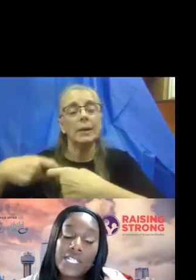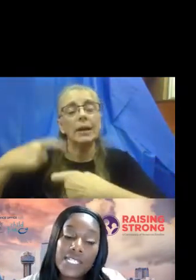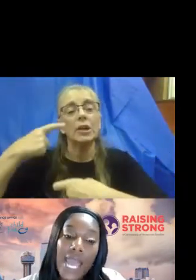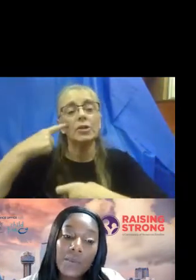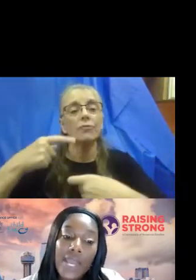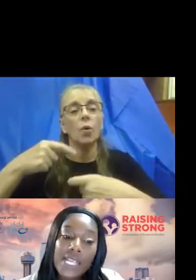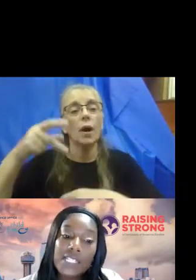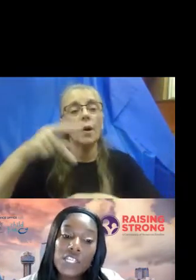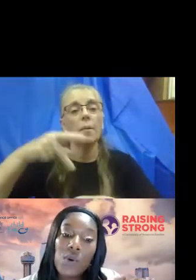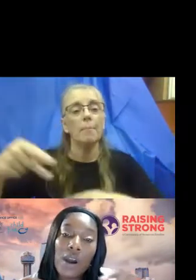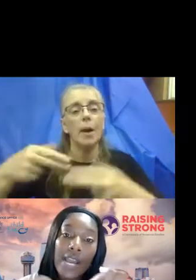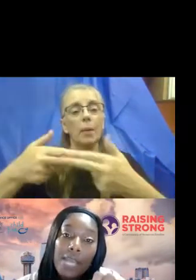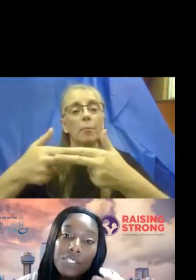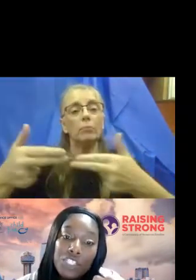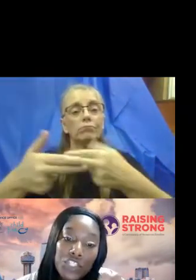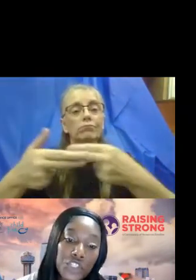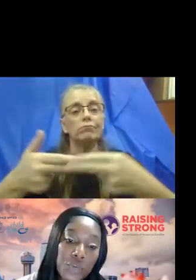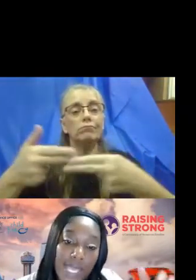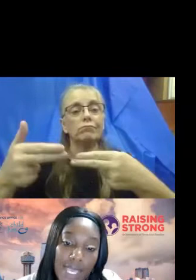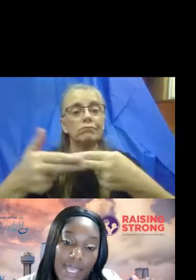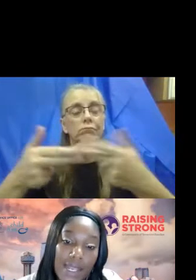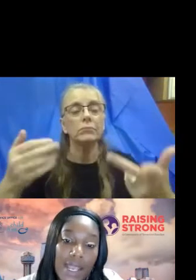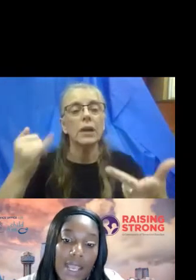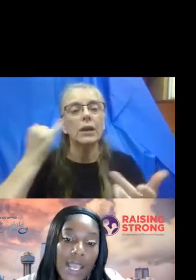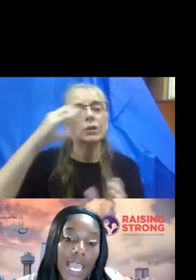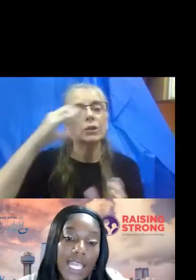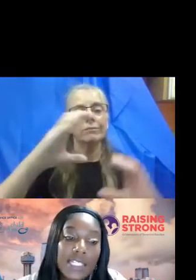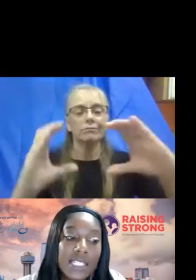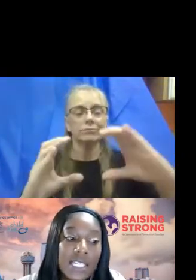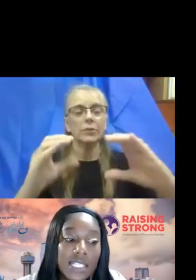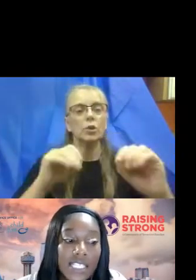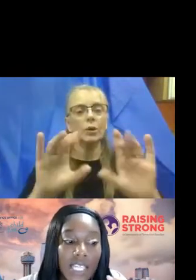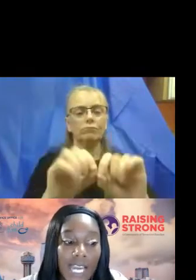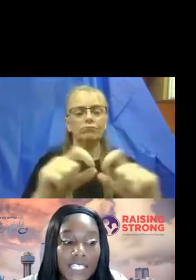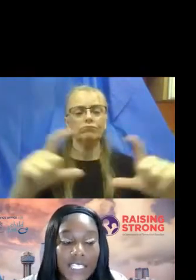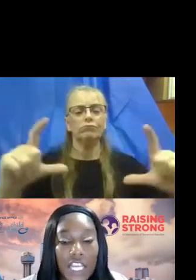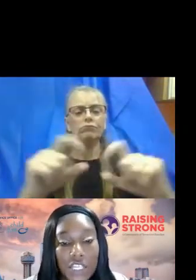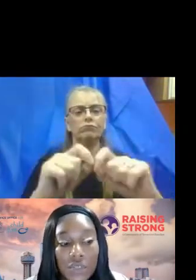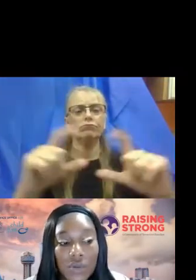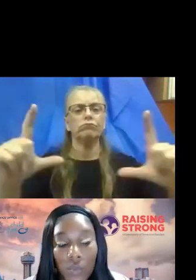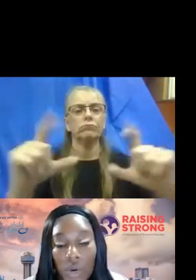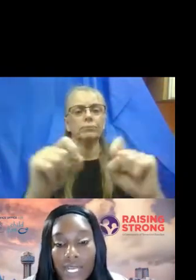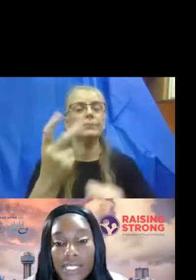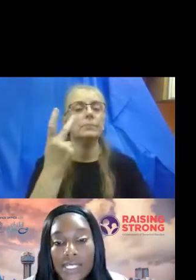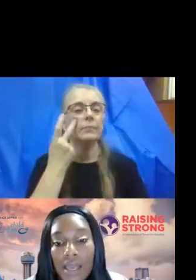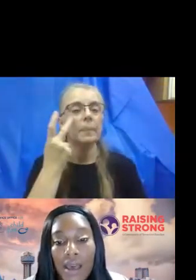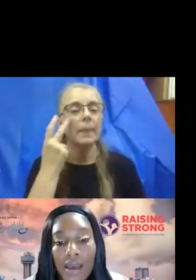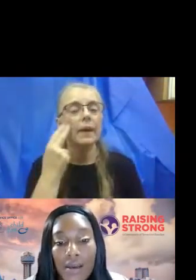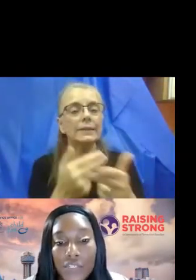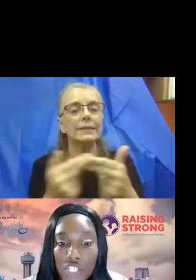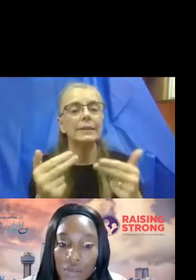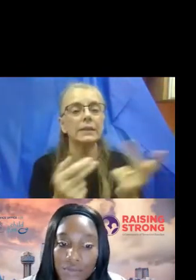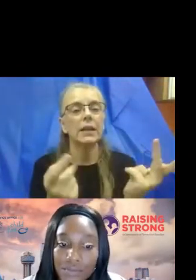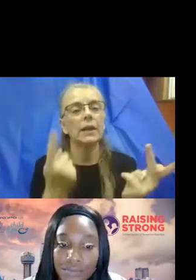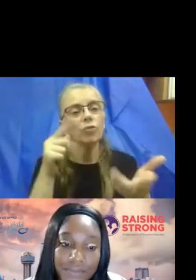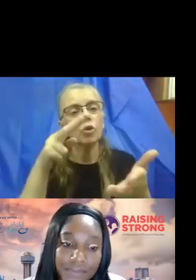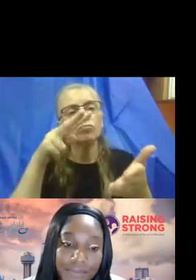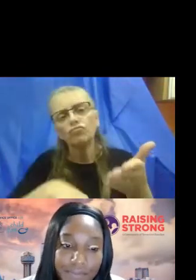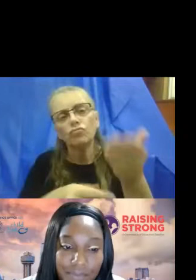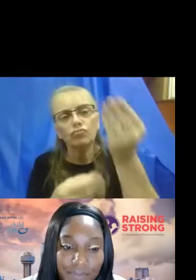you turn it sideways, you are able to zoom in and see the slides that you want